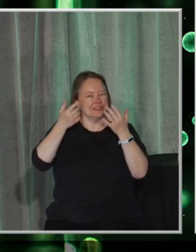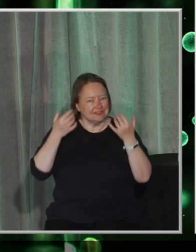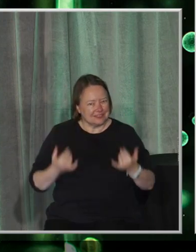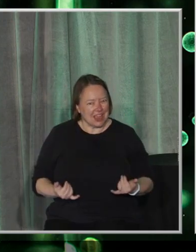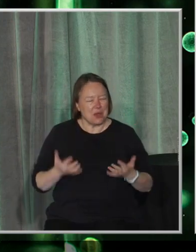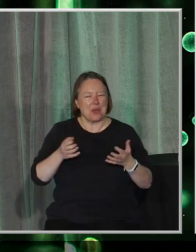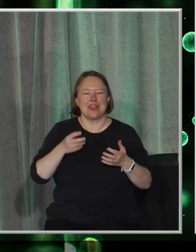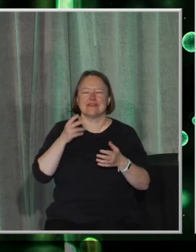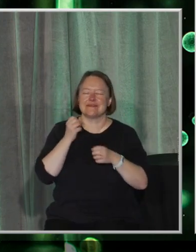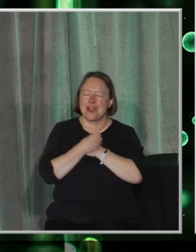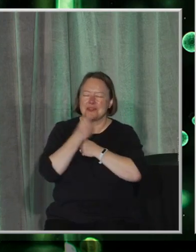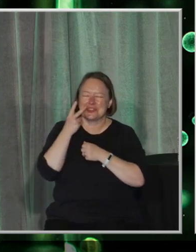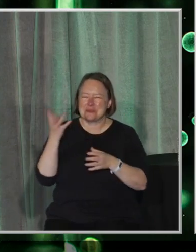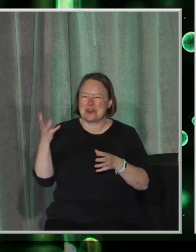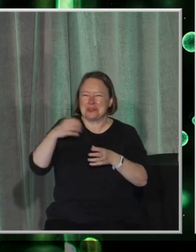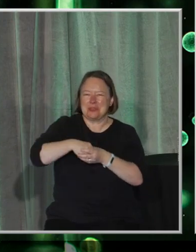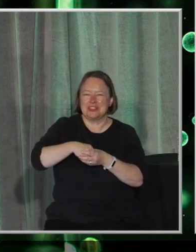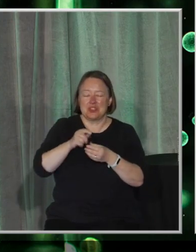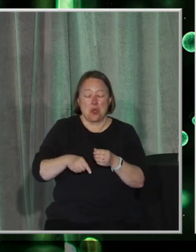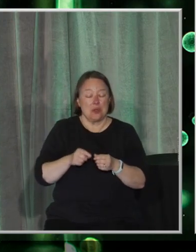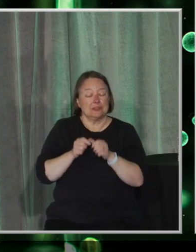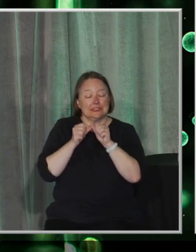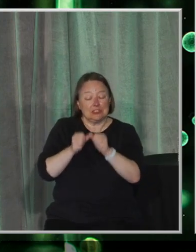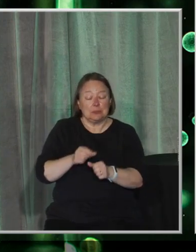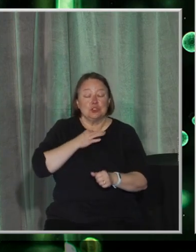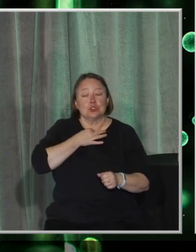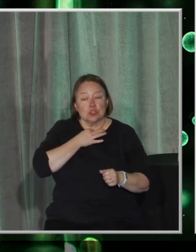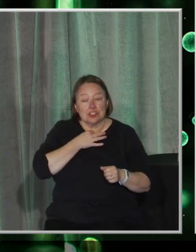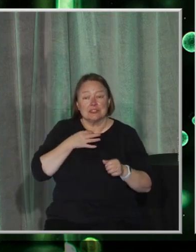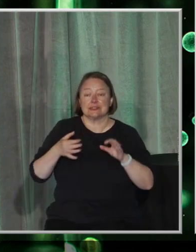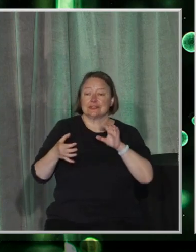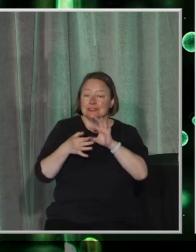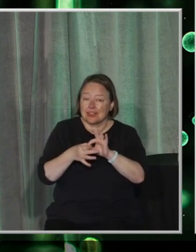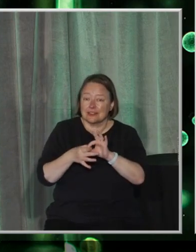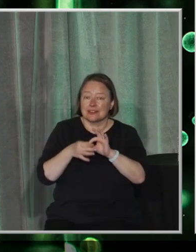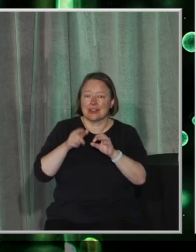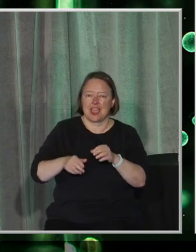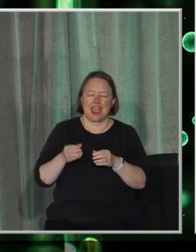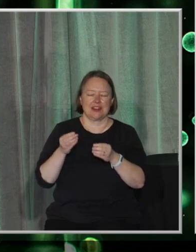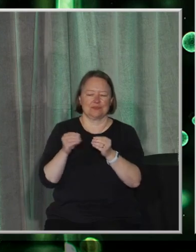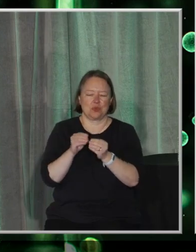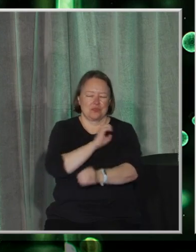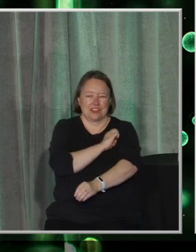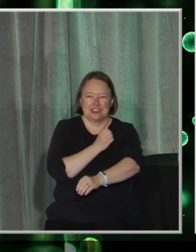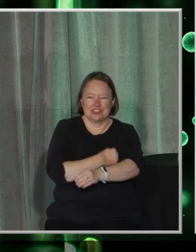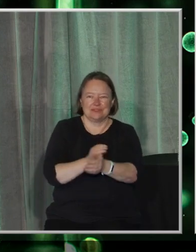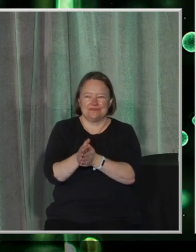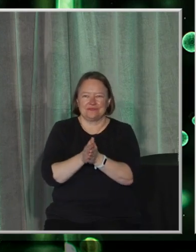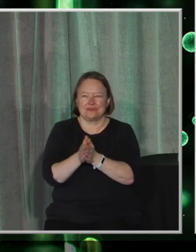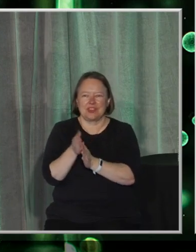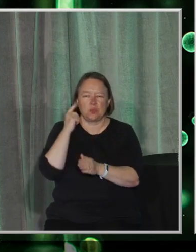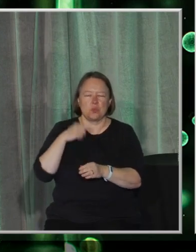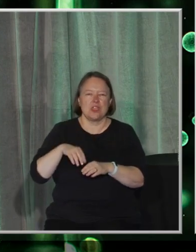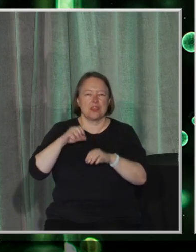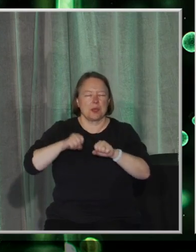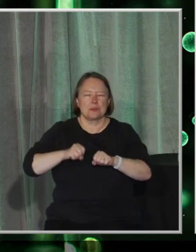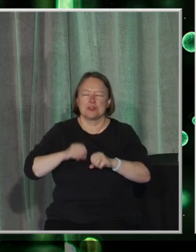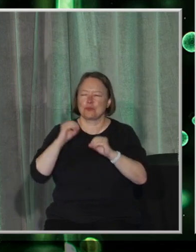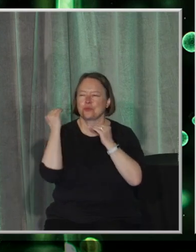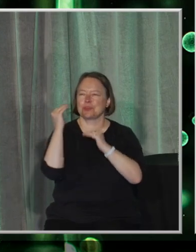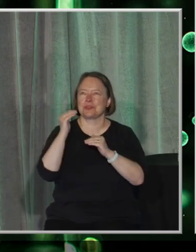see you participate. So stay curious, stay connected, and stay energized by the limitless possibilities